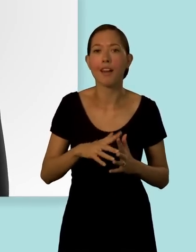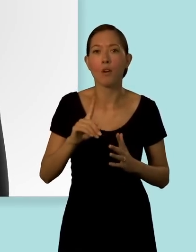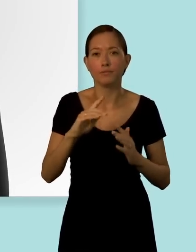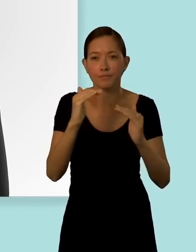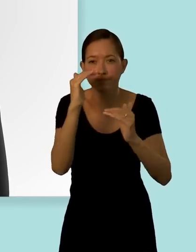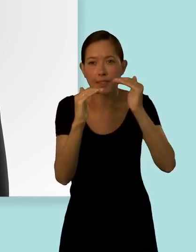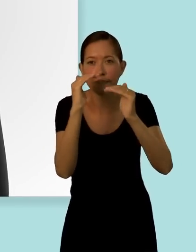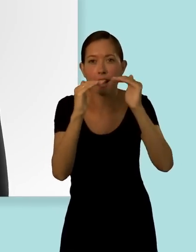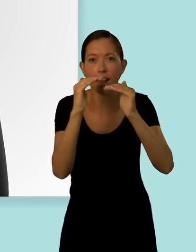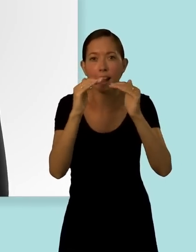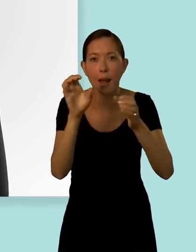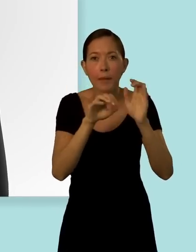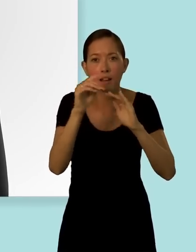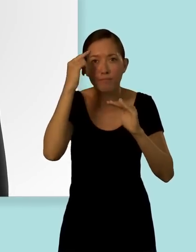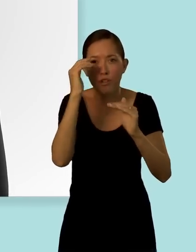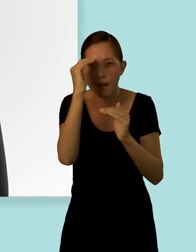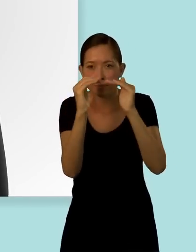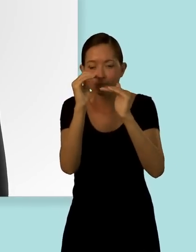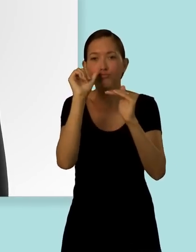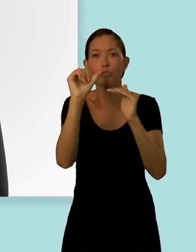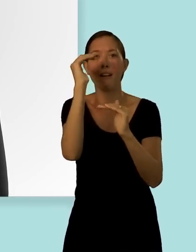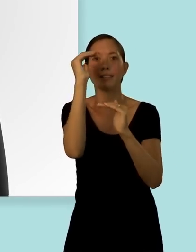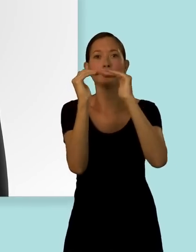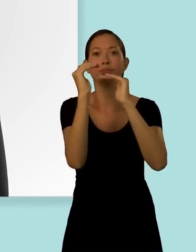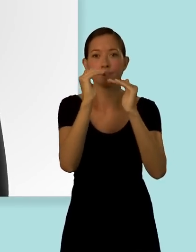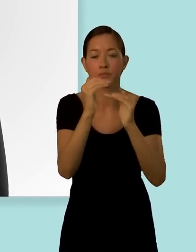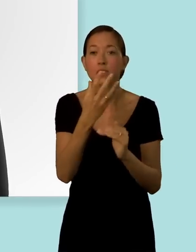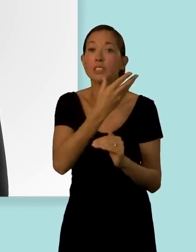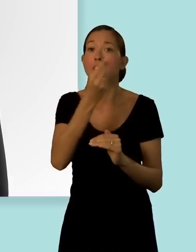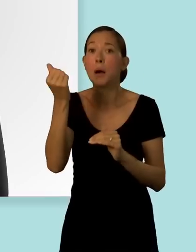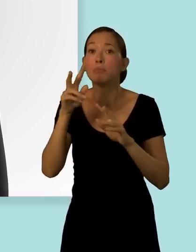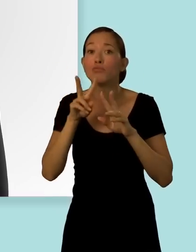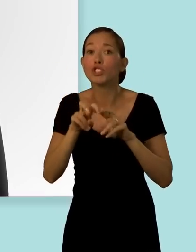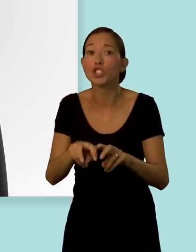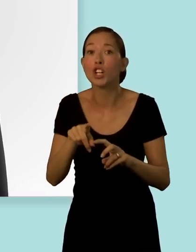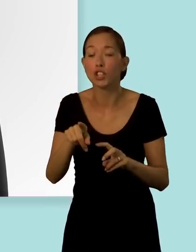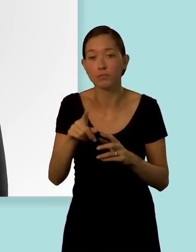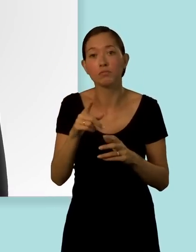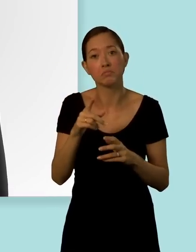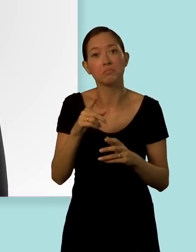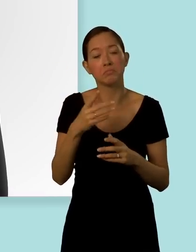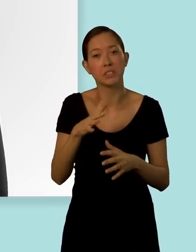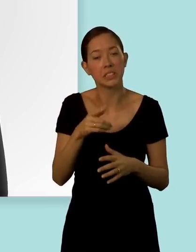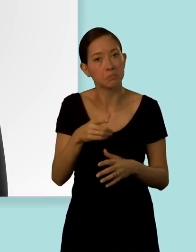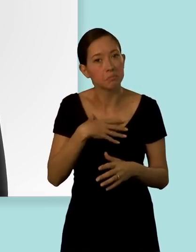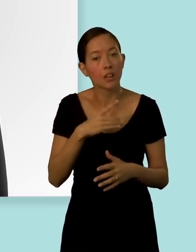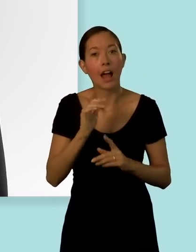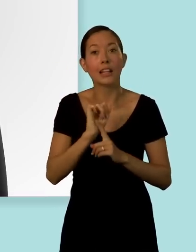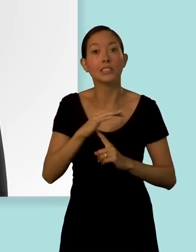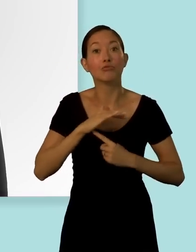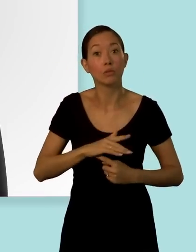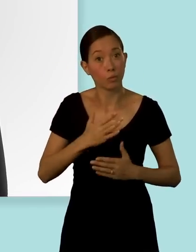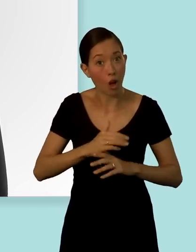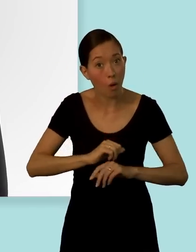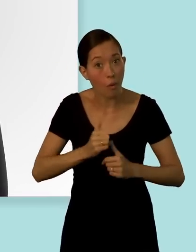by correcting the level of some chemicals in the brain. But research has shown that common antidepressants don't work